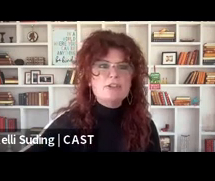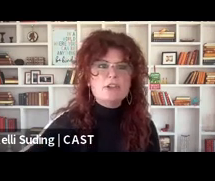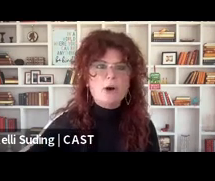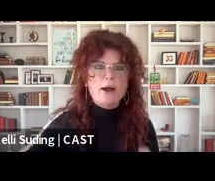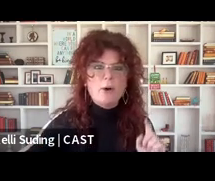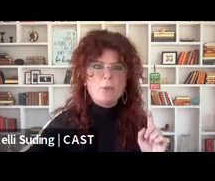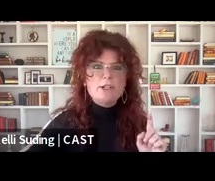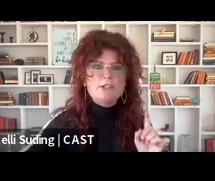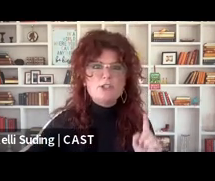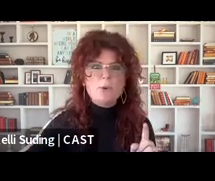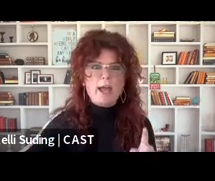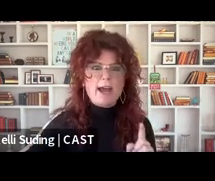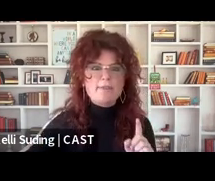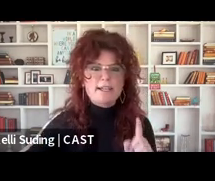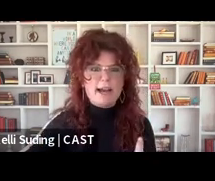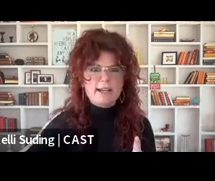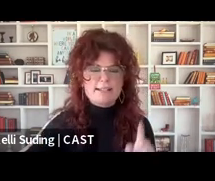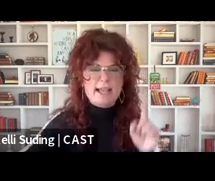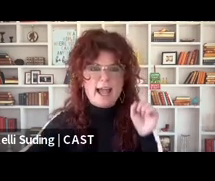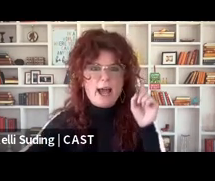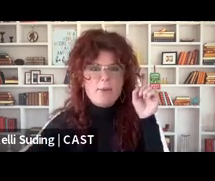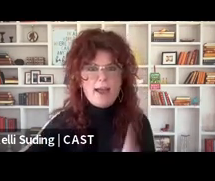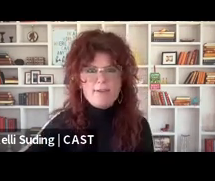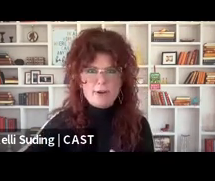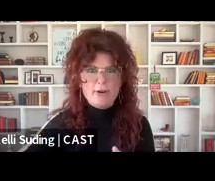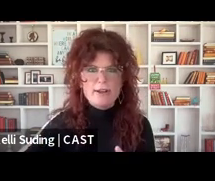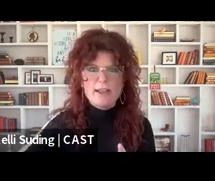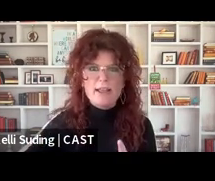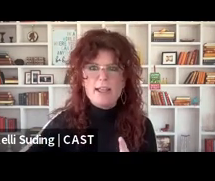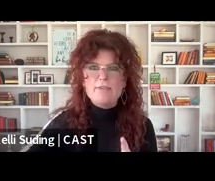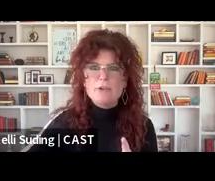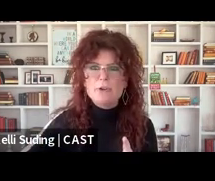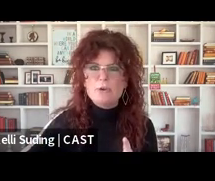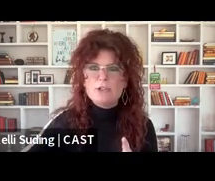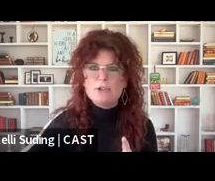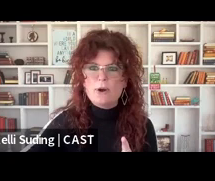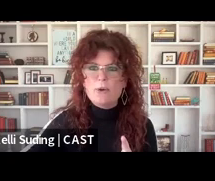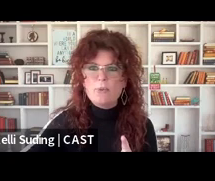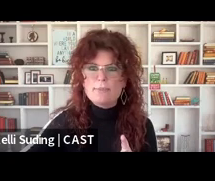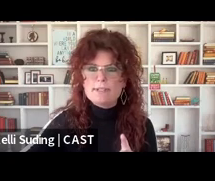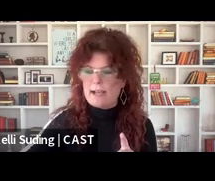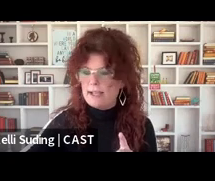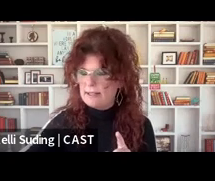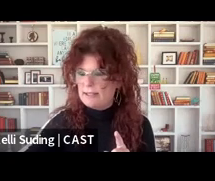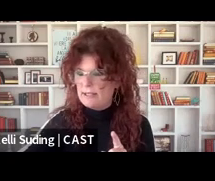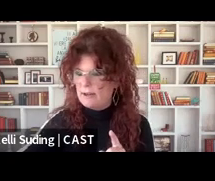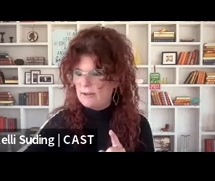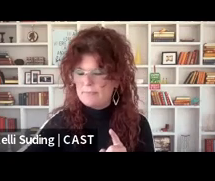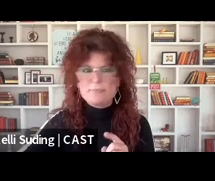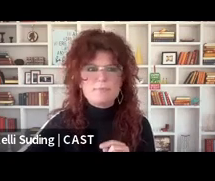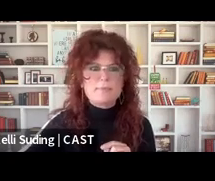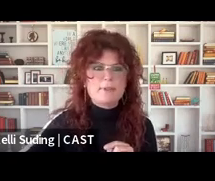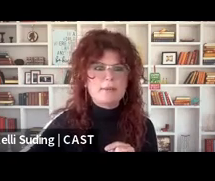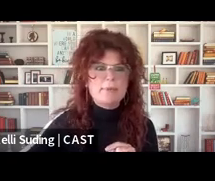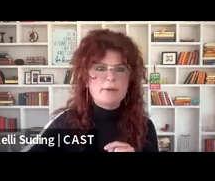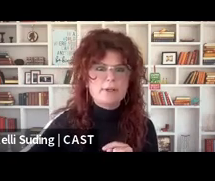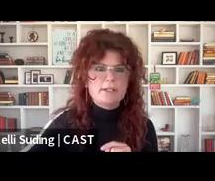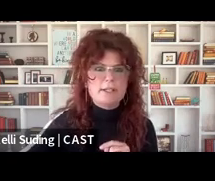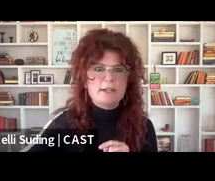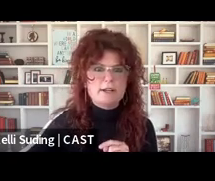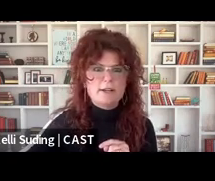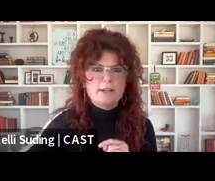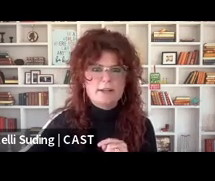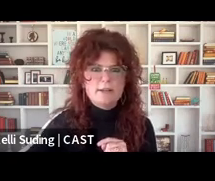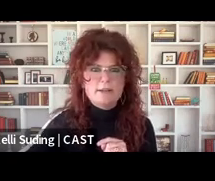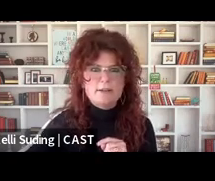Okay. So we don't have the guidance. However, if you go to our website here, let me go